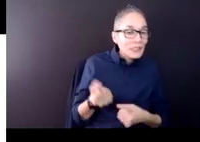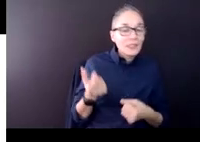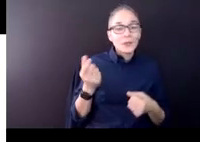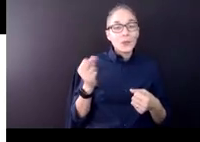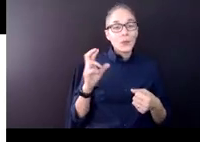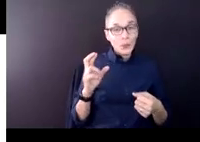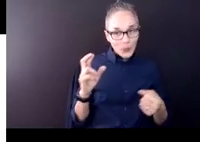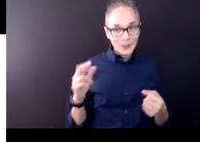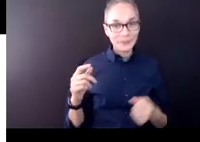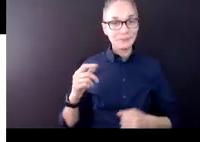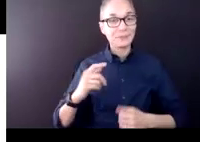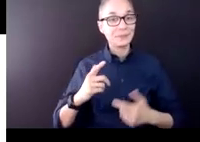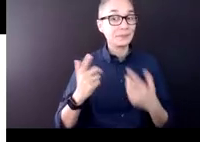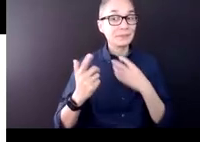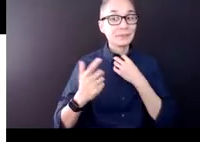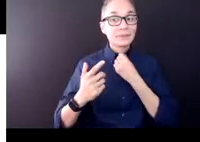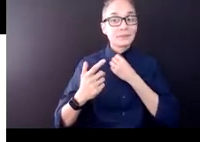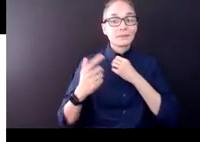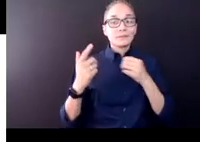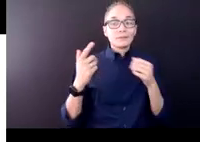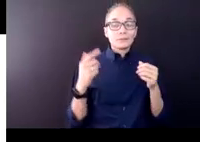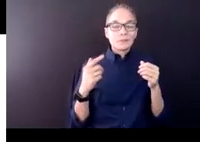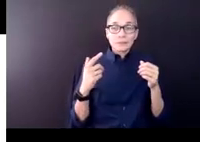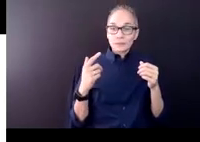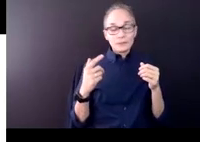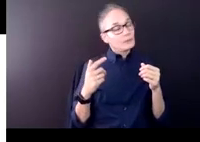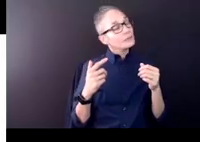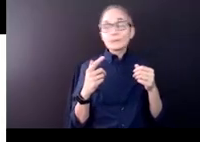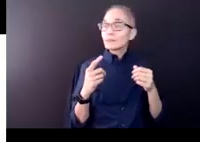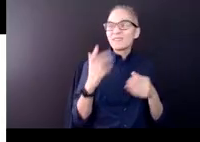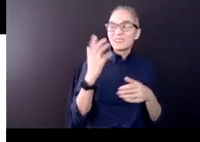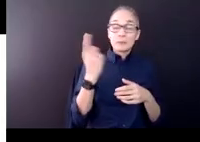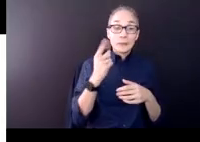because you don't there might be a certain part of the assignment that